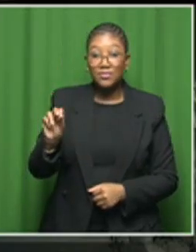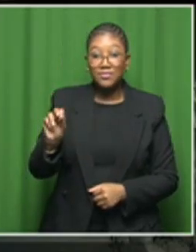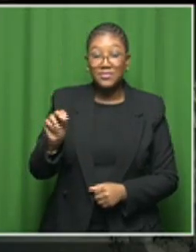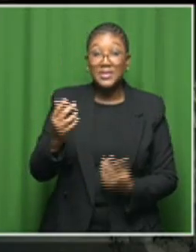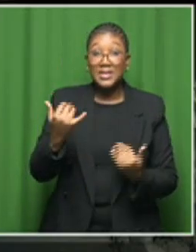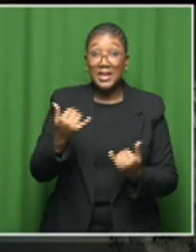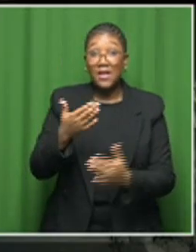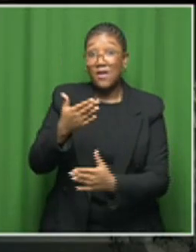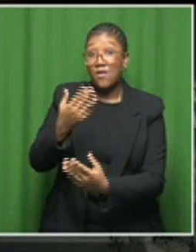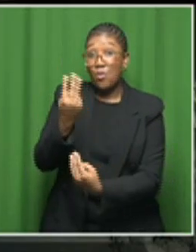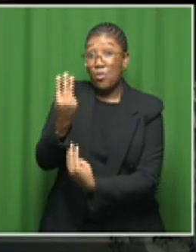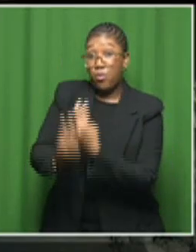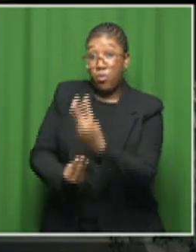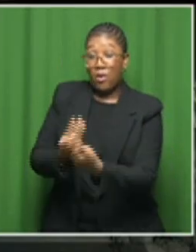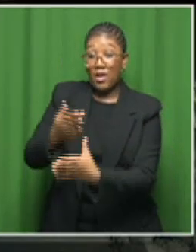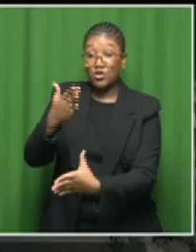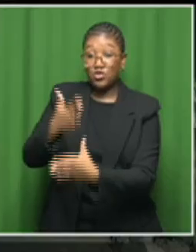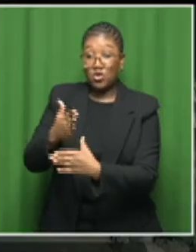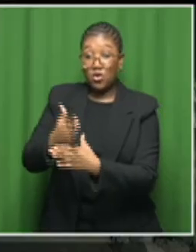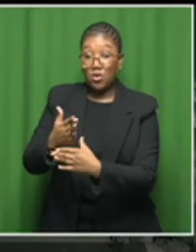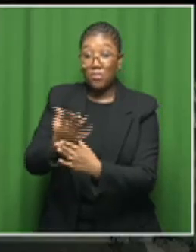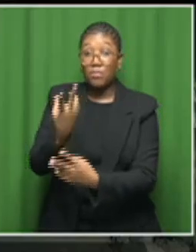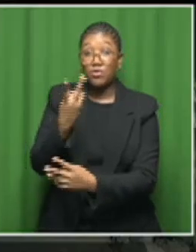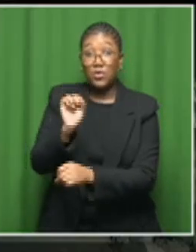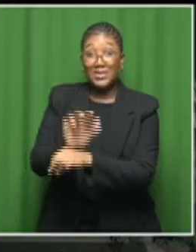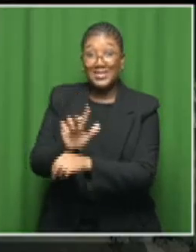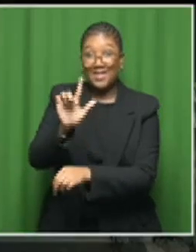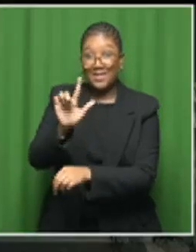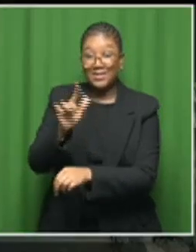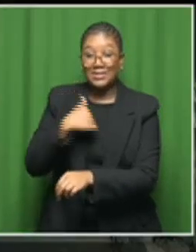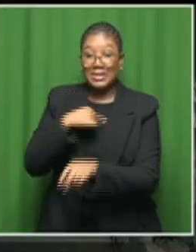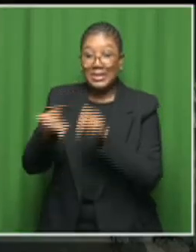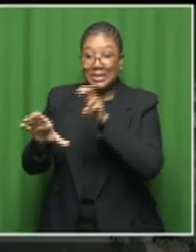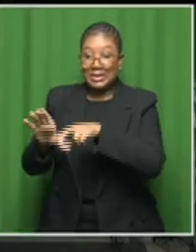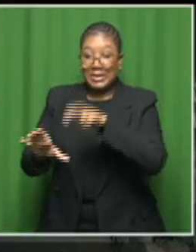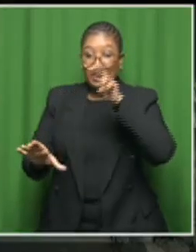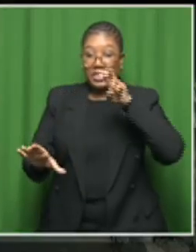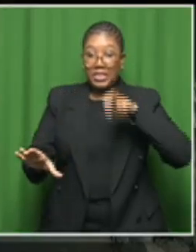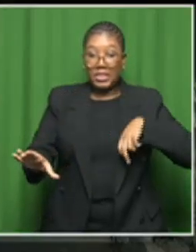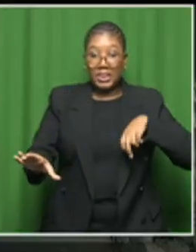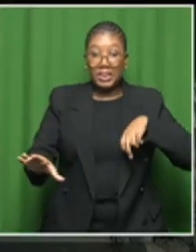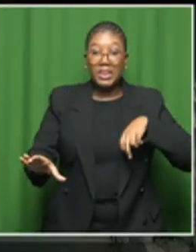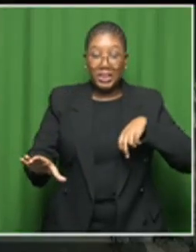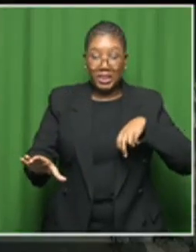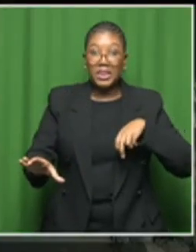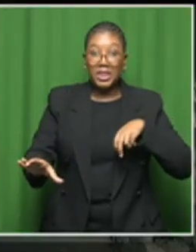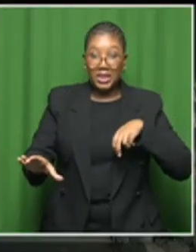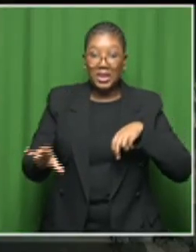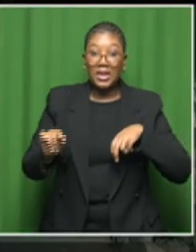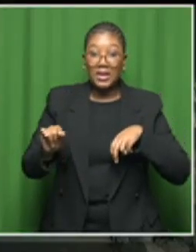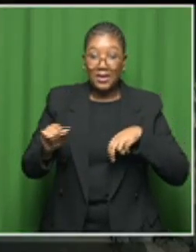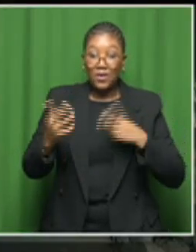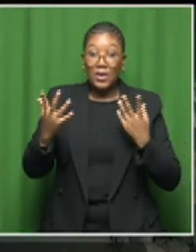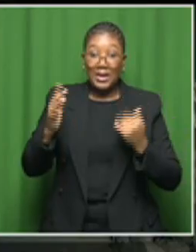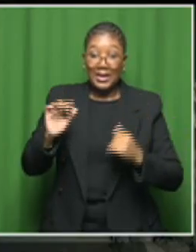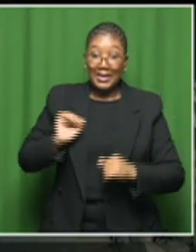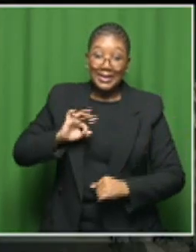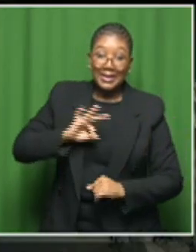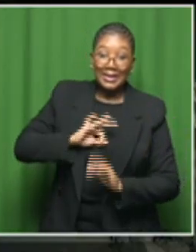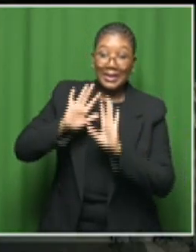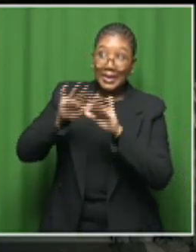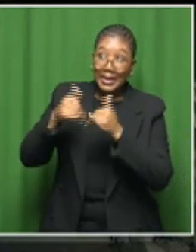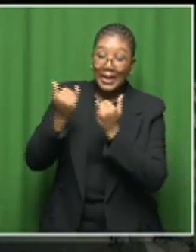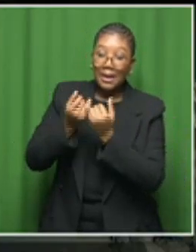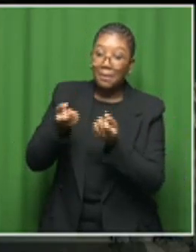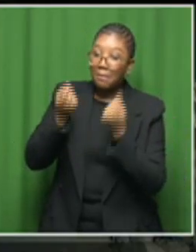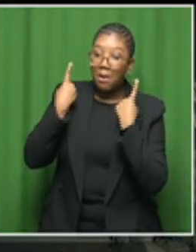resign from my job in 2017, because one of the things as well with with our employers, they really don't understand. I